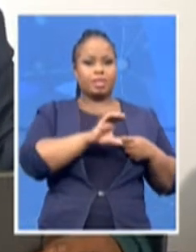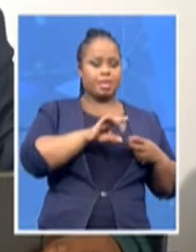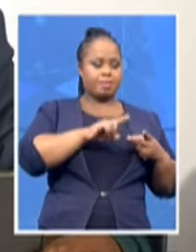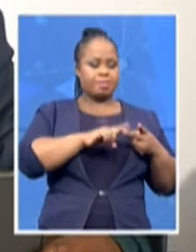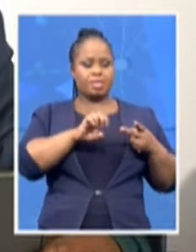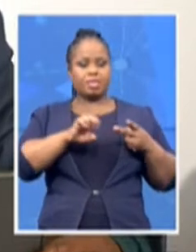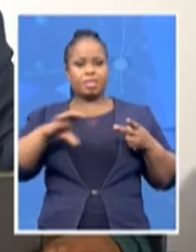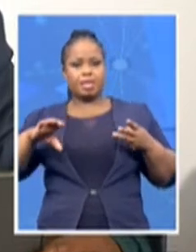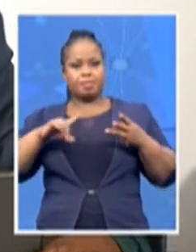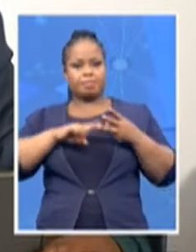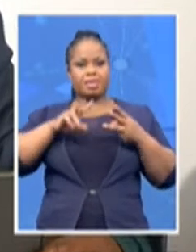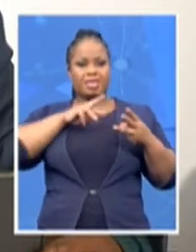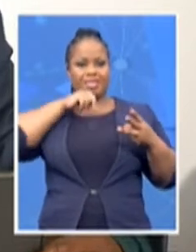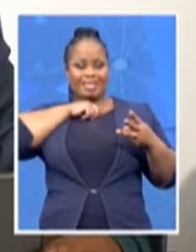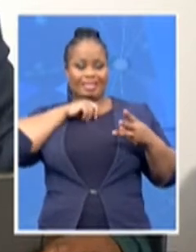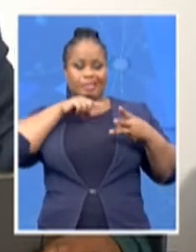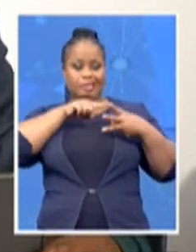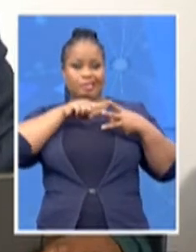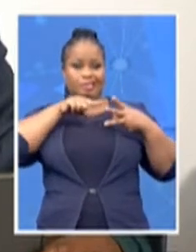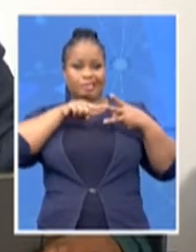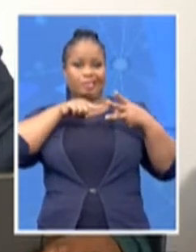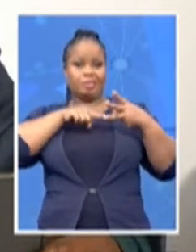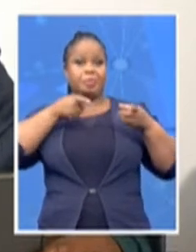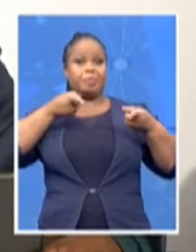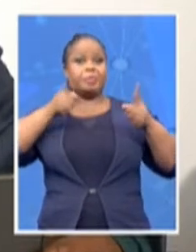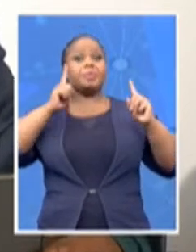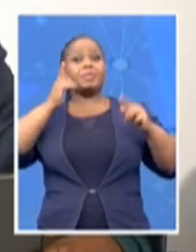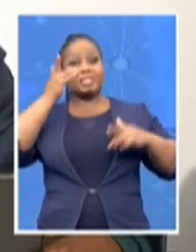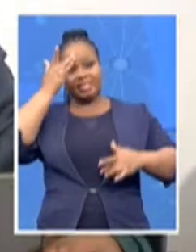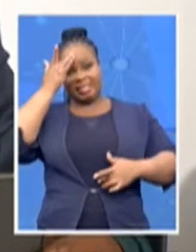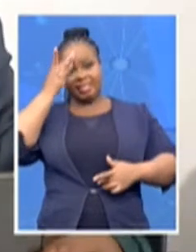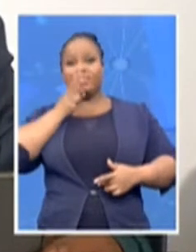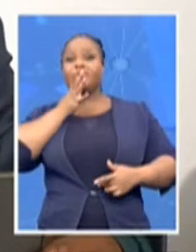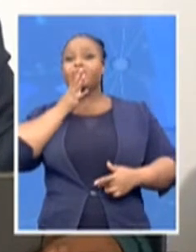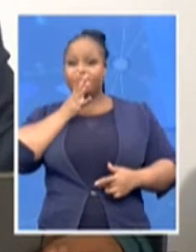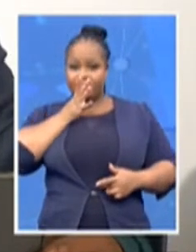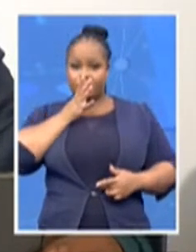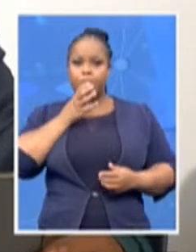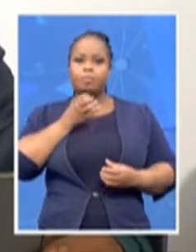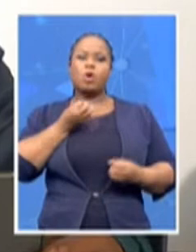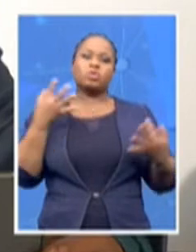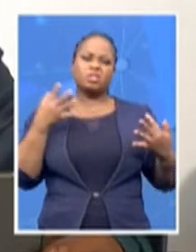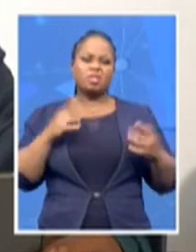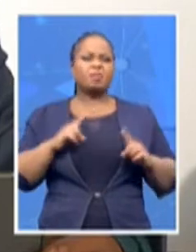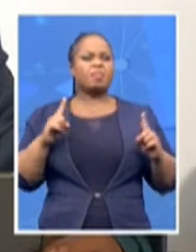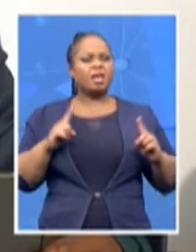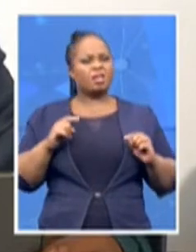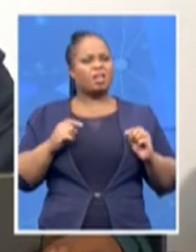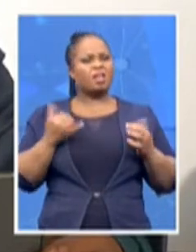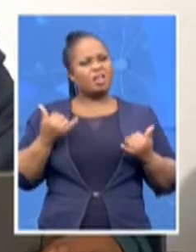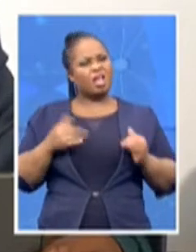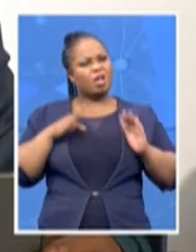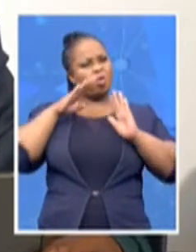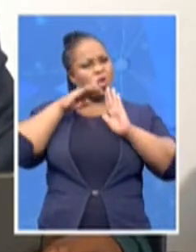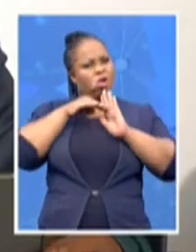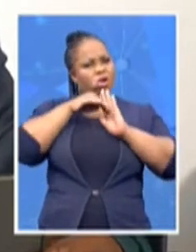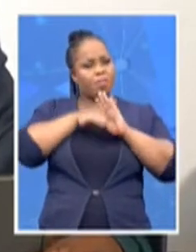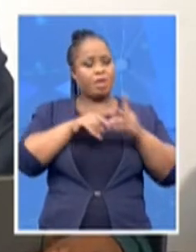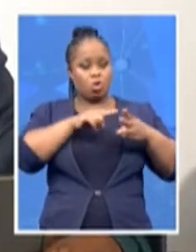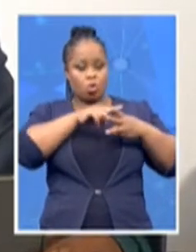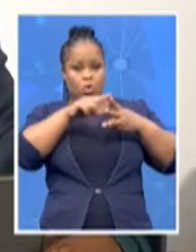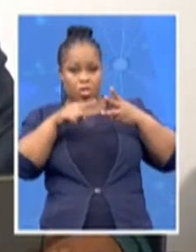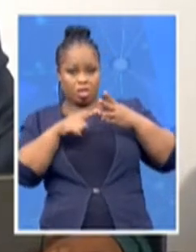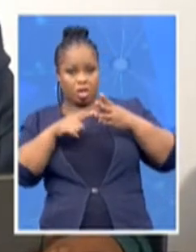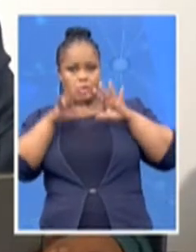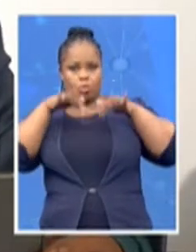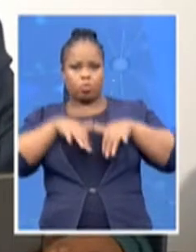the highest numbers, but they're also getting down. But those are the coastal provinces. For the last 3 to 4 weeks are the ones which have